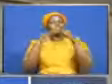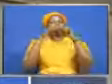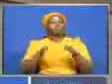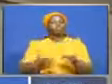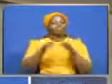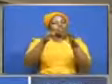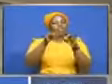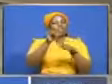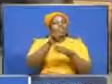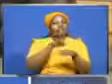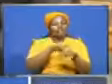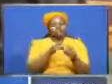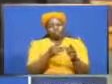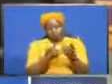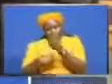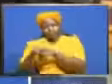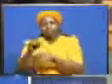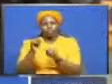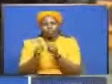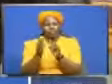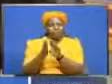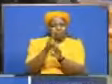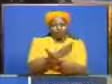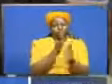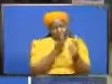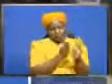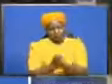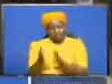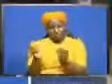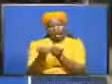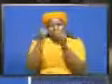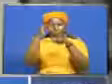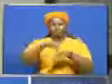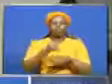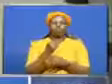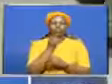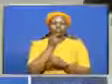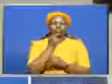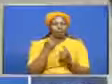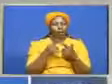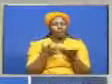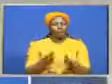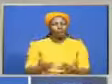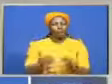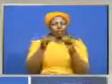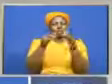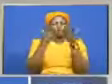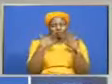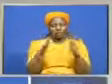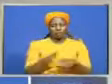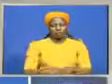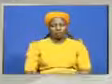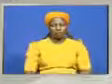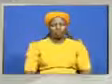the spectrum auction, originally scheduled for Tuesday. Betty Kiptum, Channel One Business.